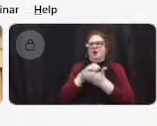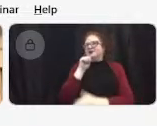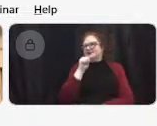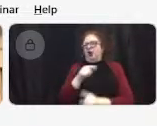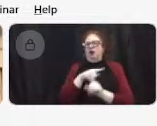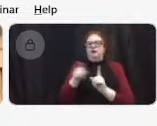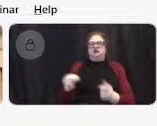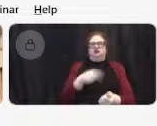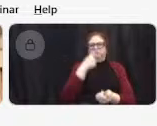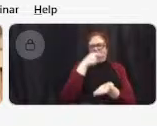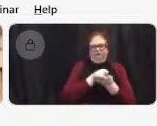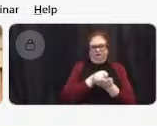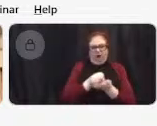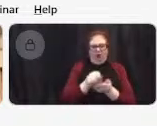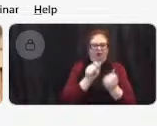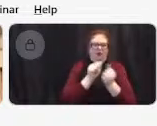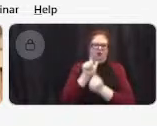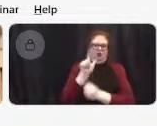Rock. And